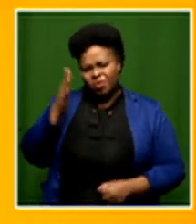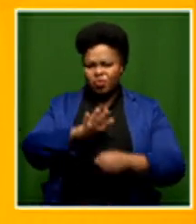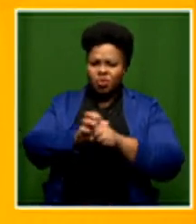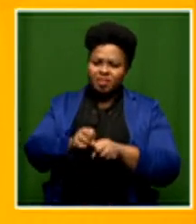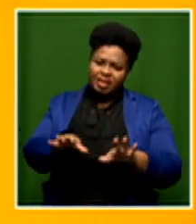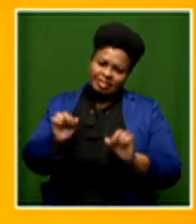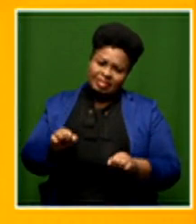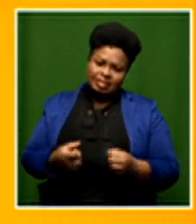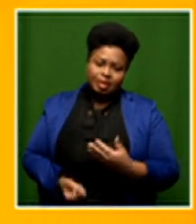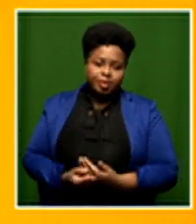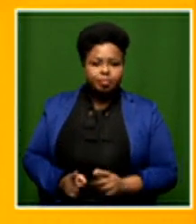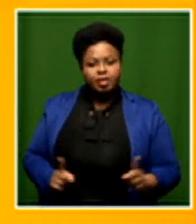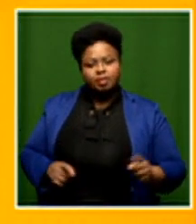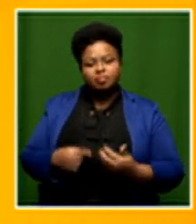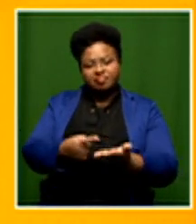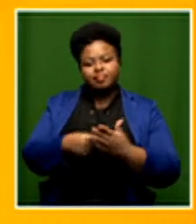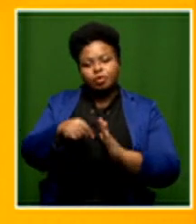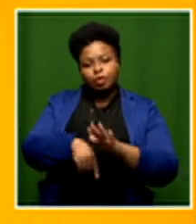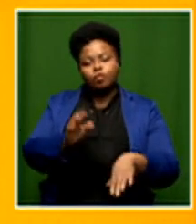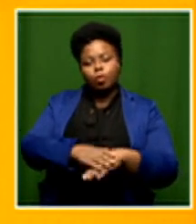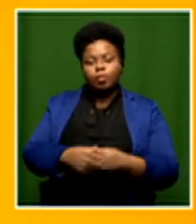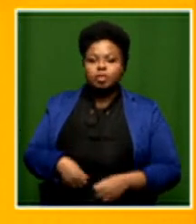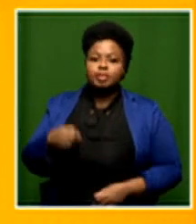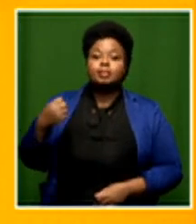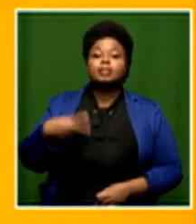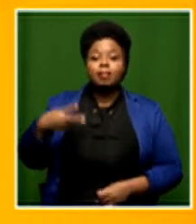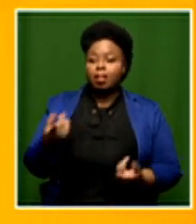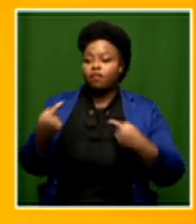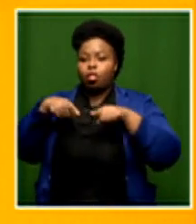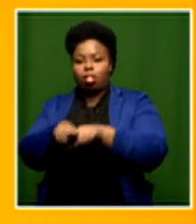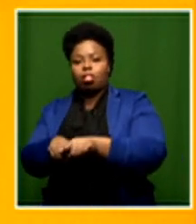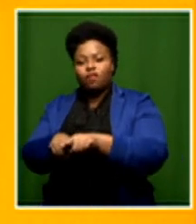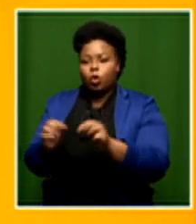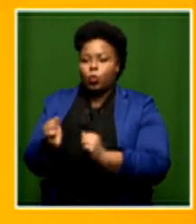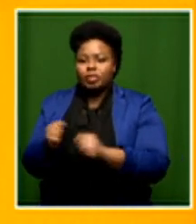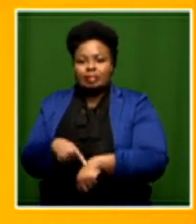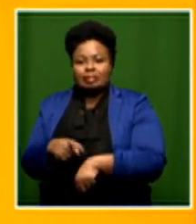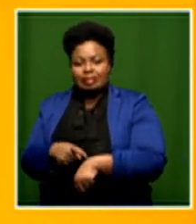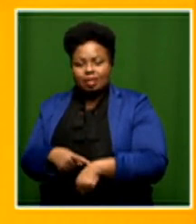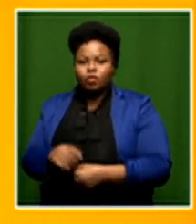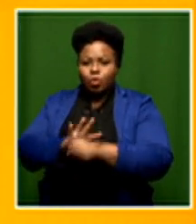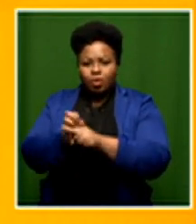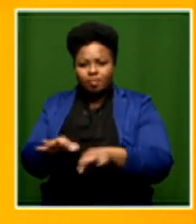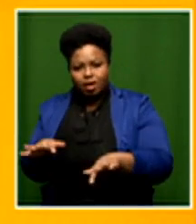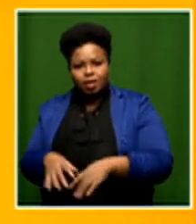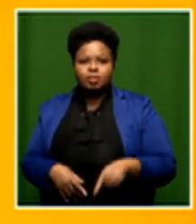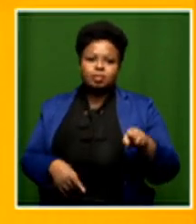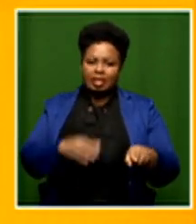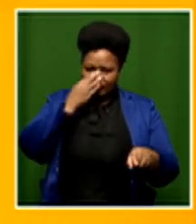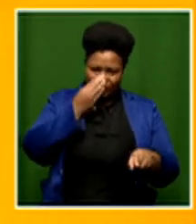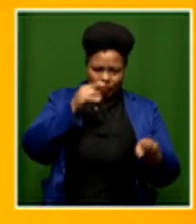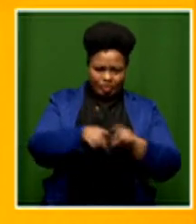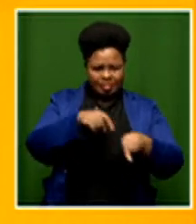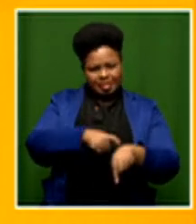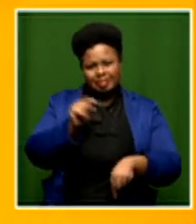pandemic. Also, just talking about that double whammy of still going into winter, having to deal with COVID-19 and a flu